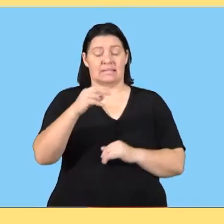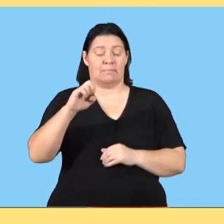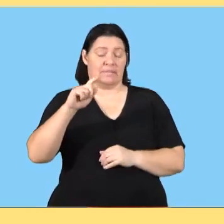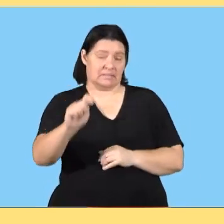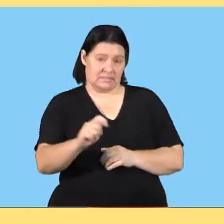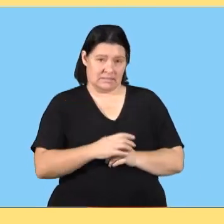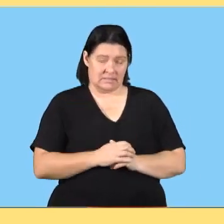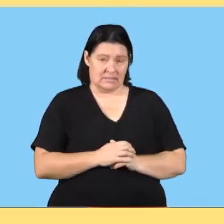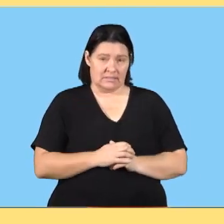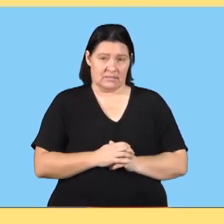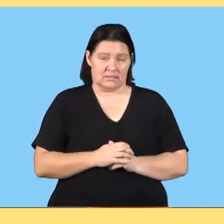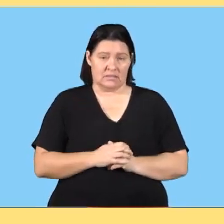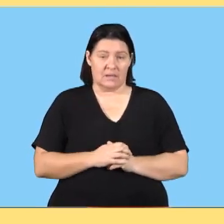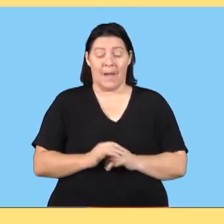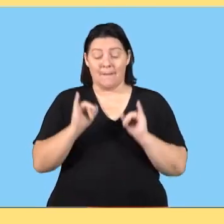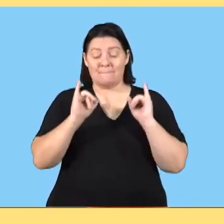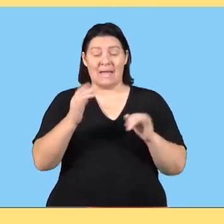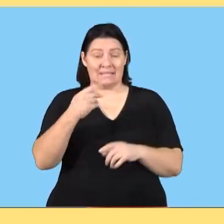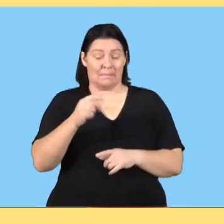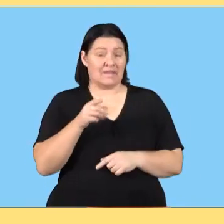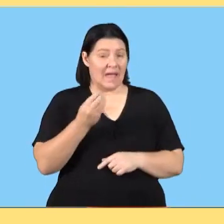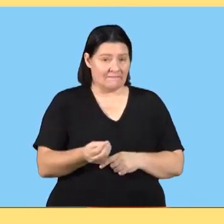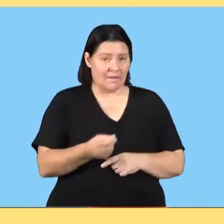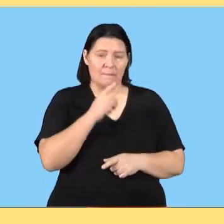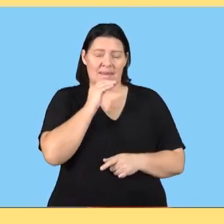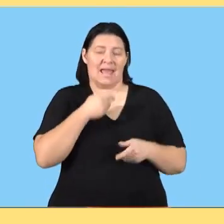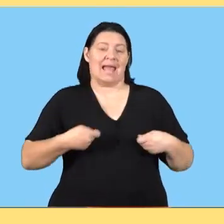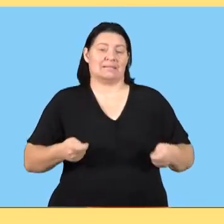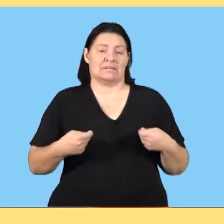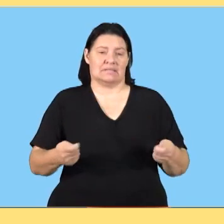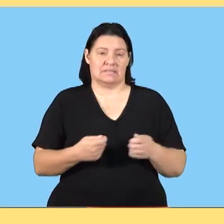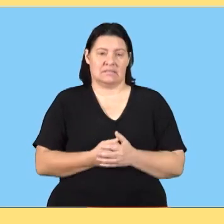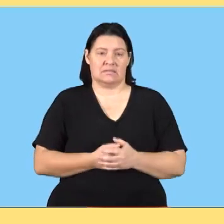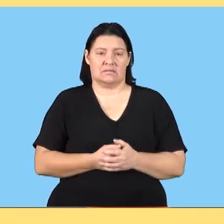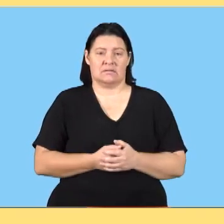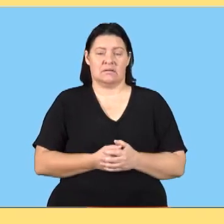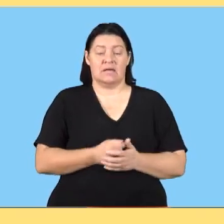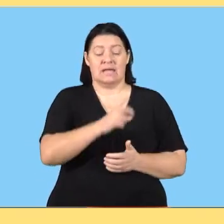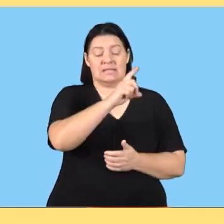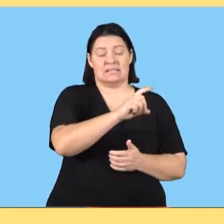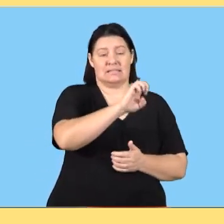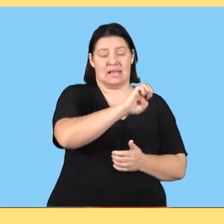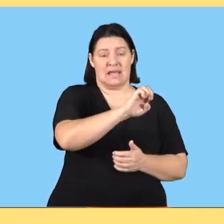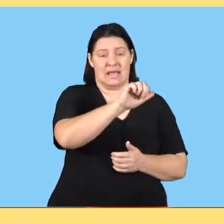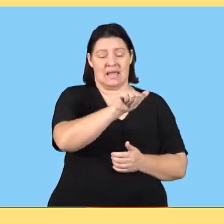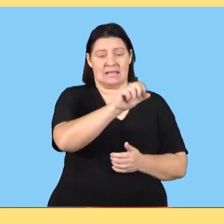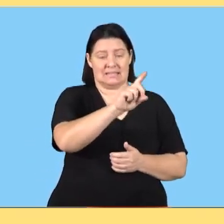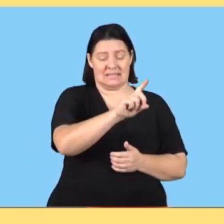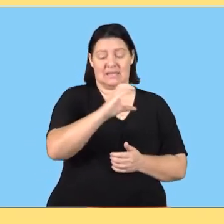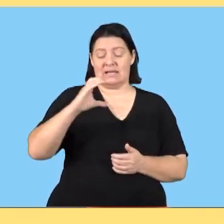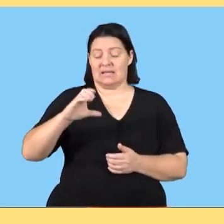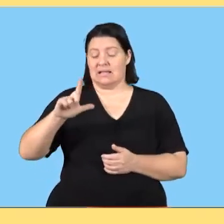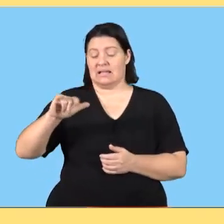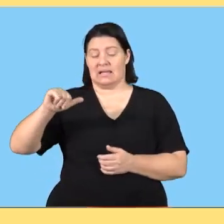bad debts. And once it's bad debts, it's an expense. Dead click, remember,